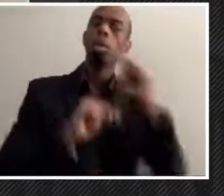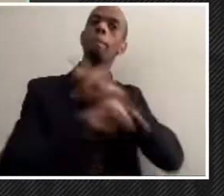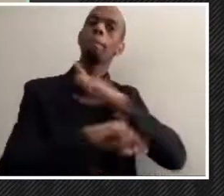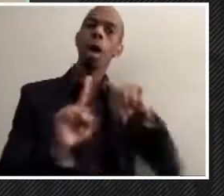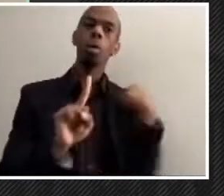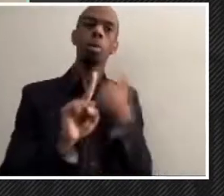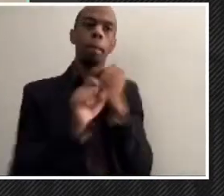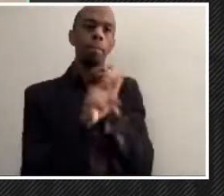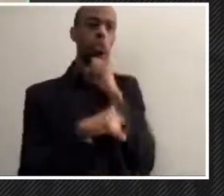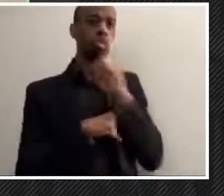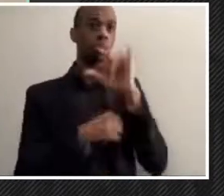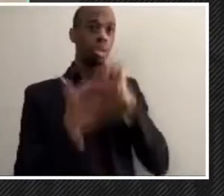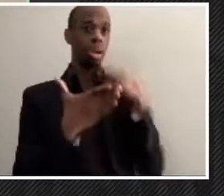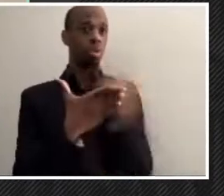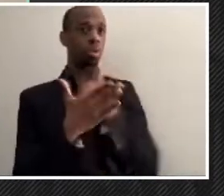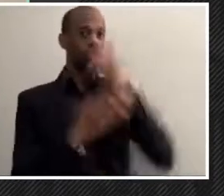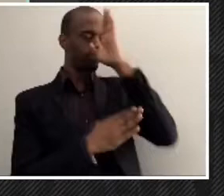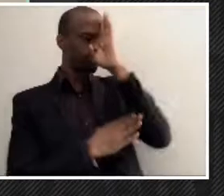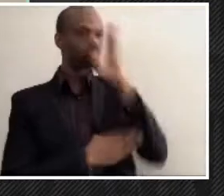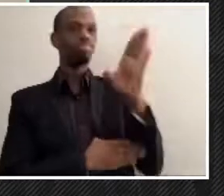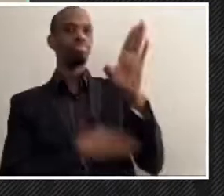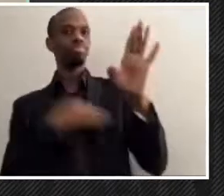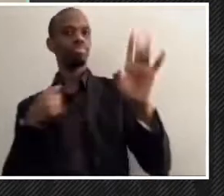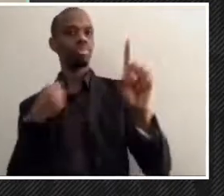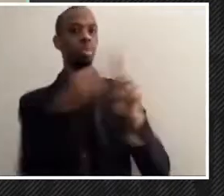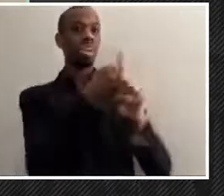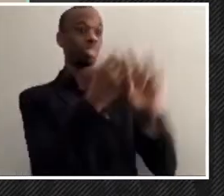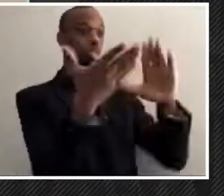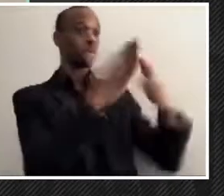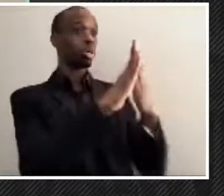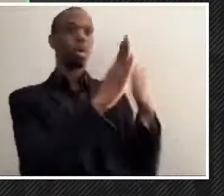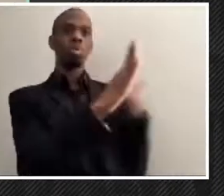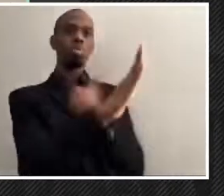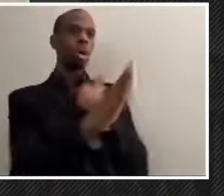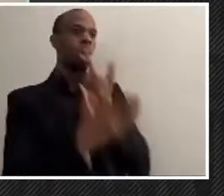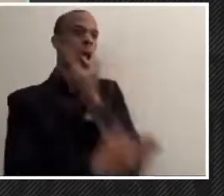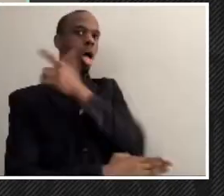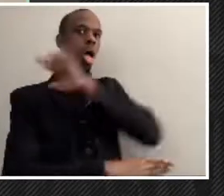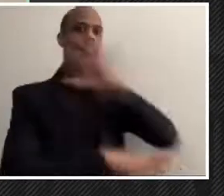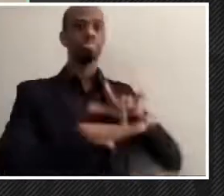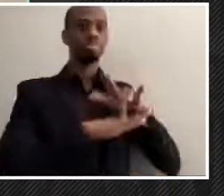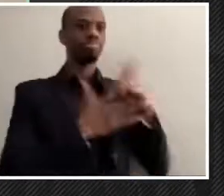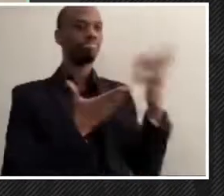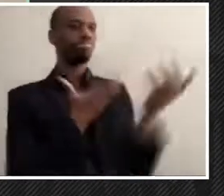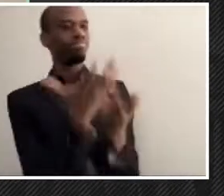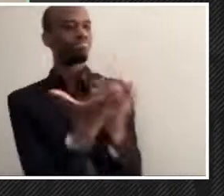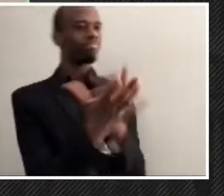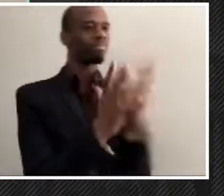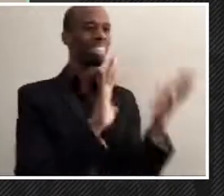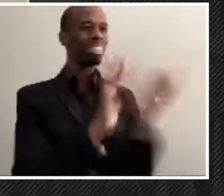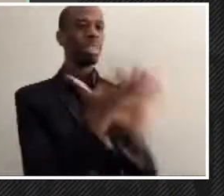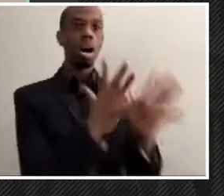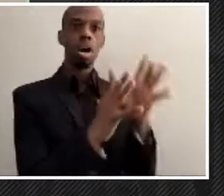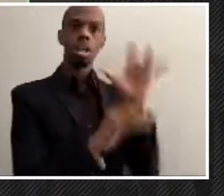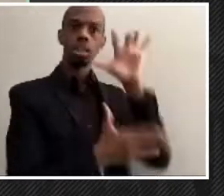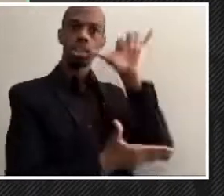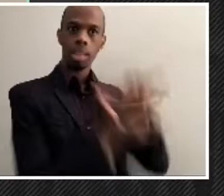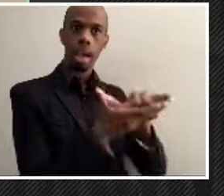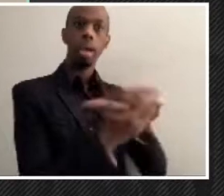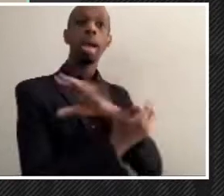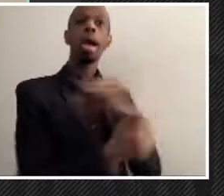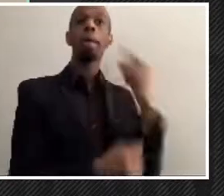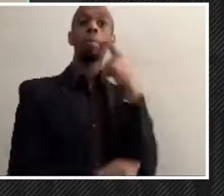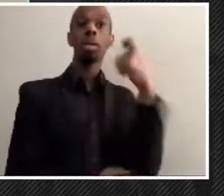where directly impacted communities are, that we are mobilizing those who are directly impacted. And because we're speaking about Black